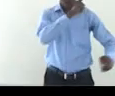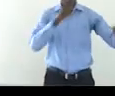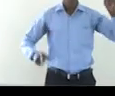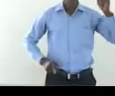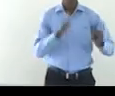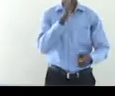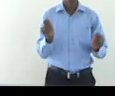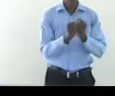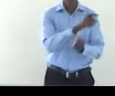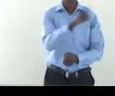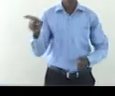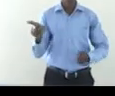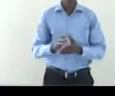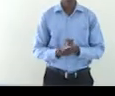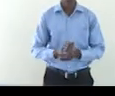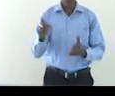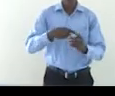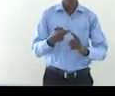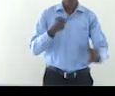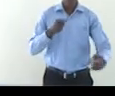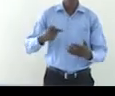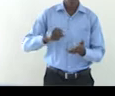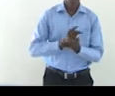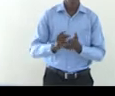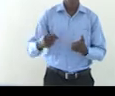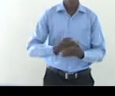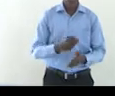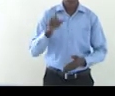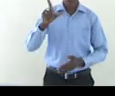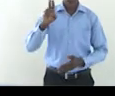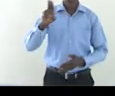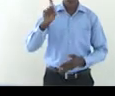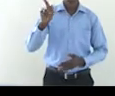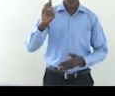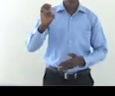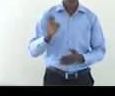The Lord be with you. A reading from the Holy Gospel according to Luke.